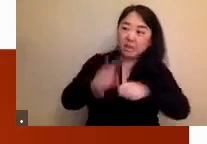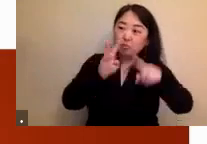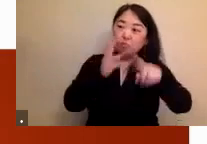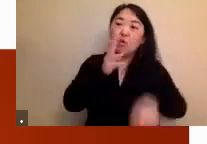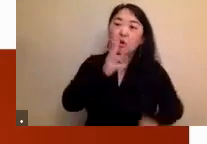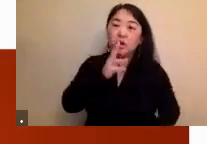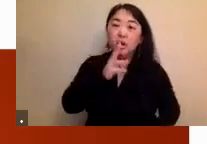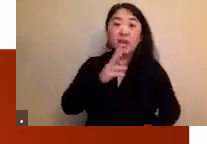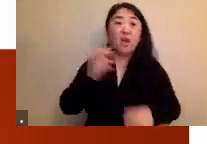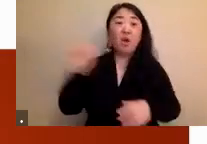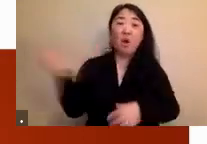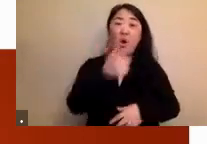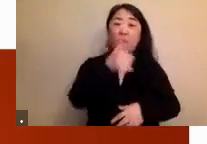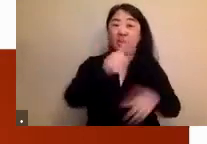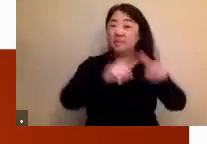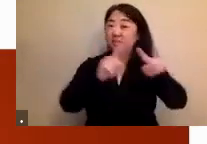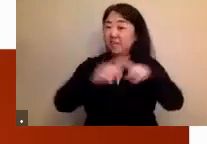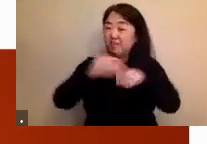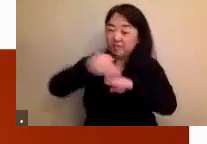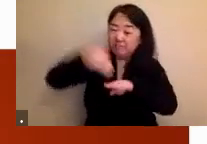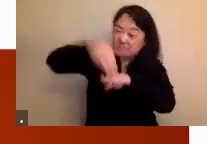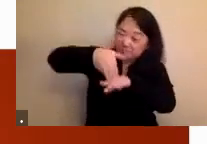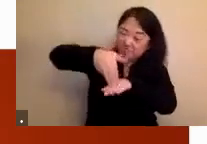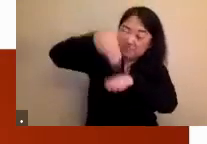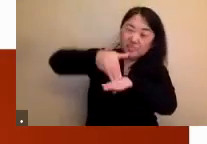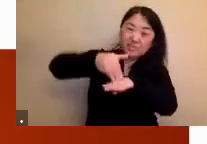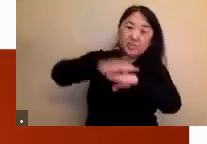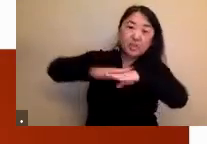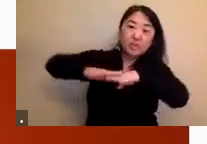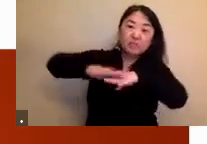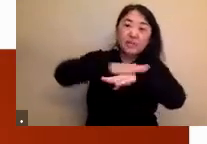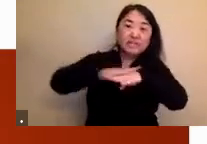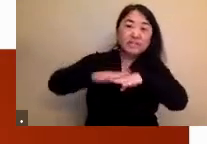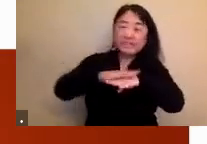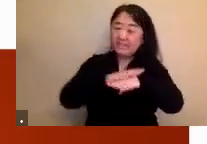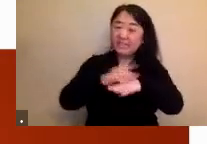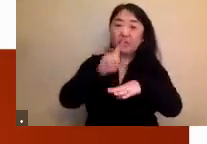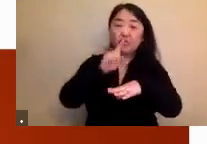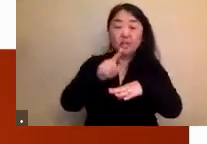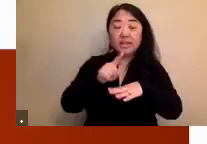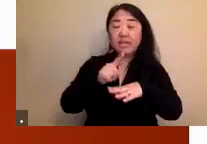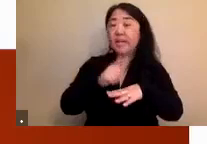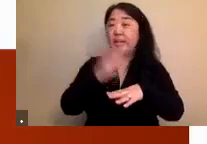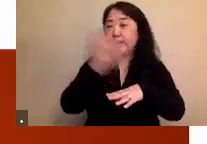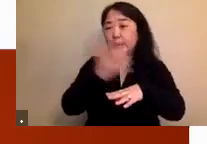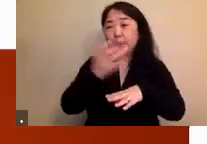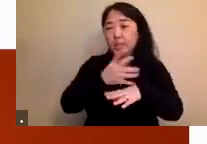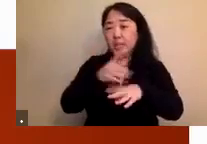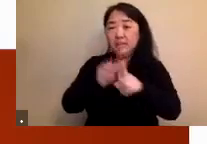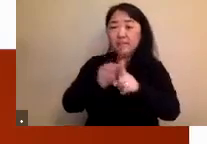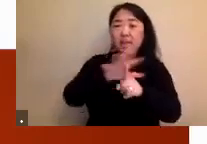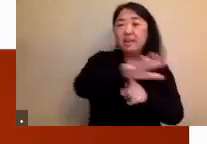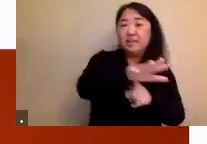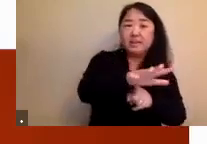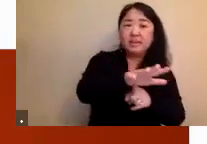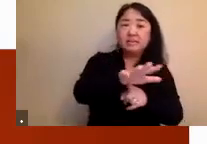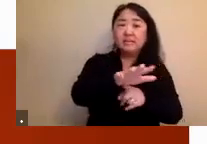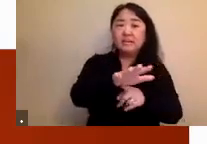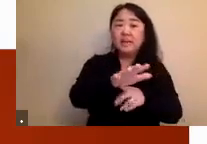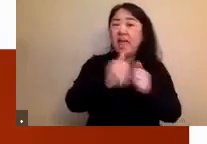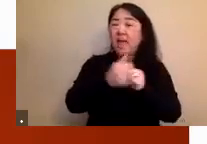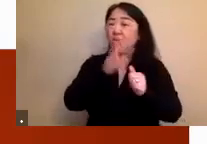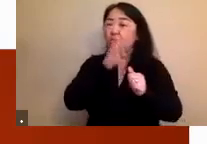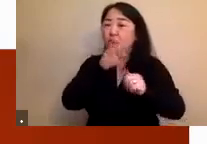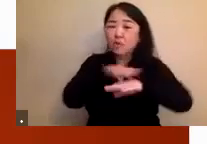surfaces that the challenges of impervious surface actually really looked at how water